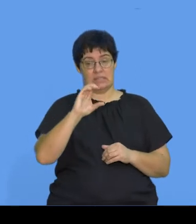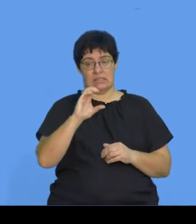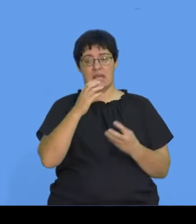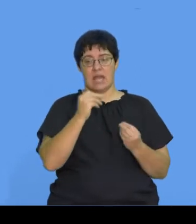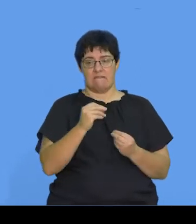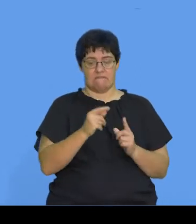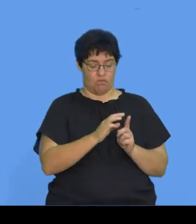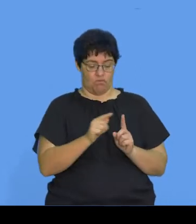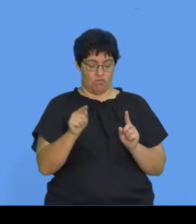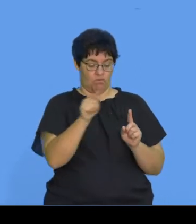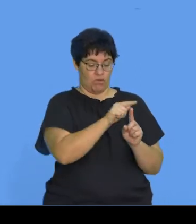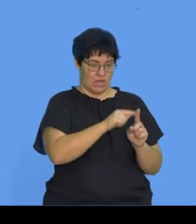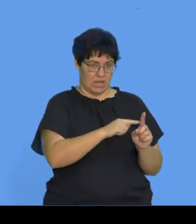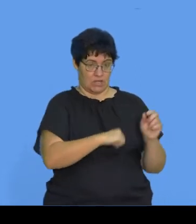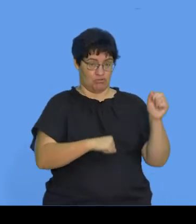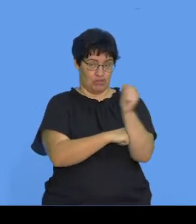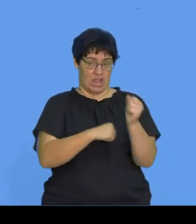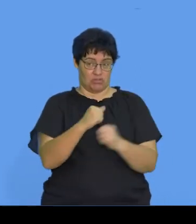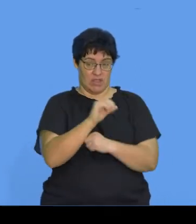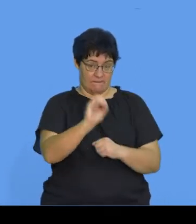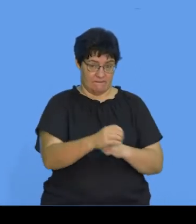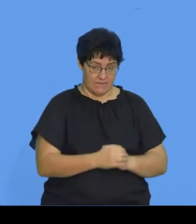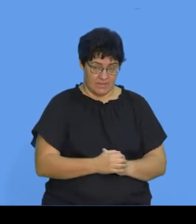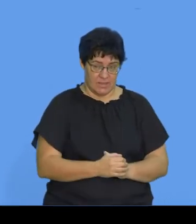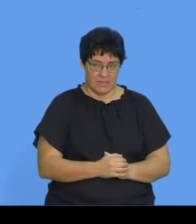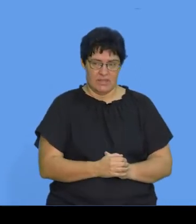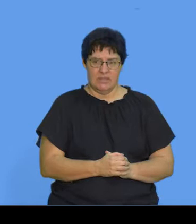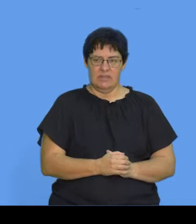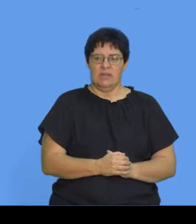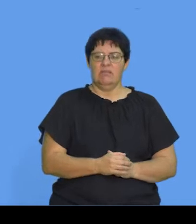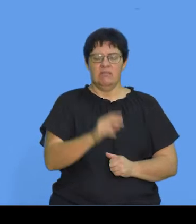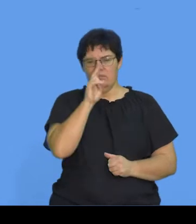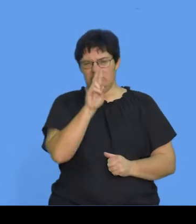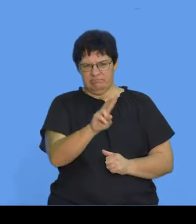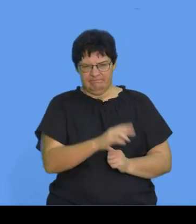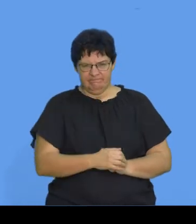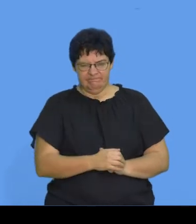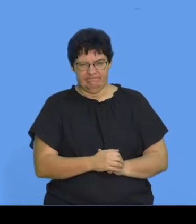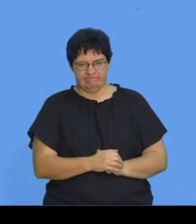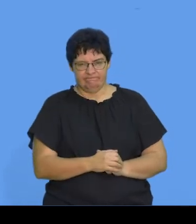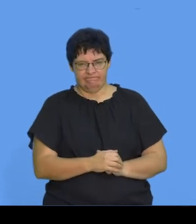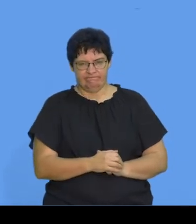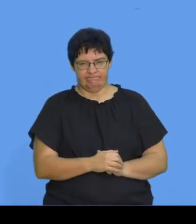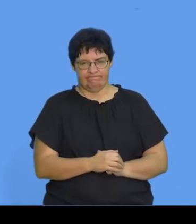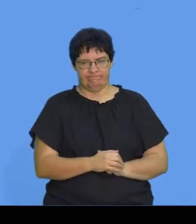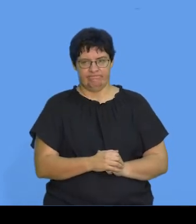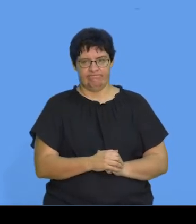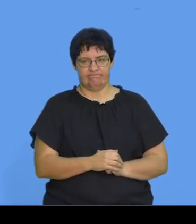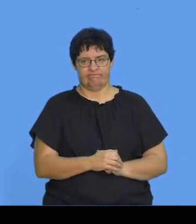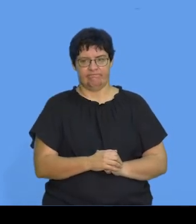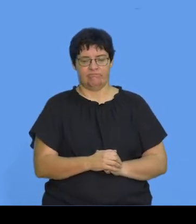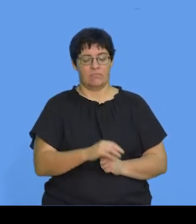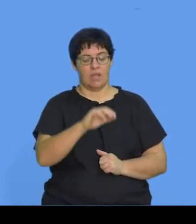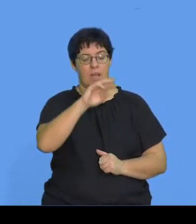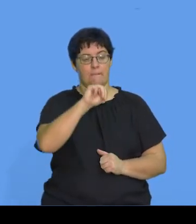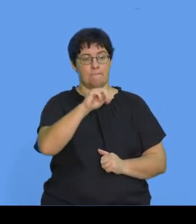got this ring structure. Now, if we look at it, this one over here is called